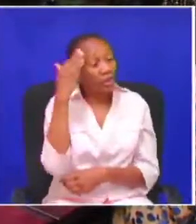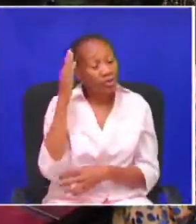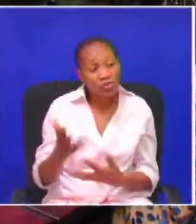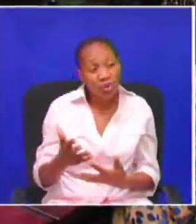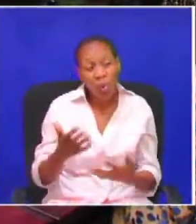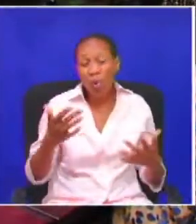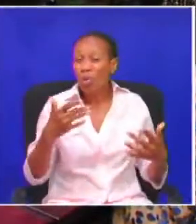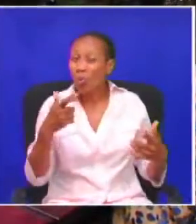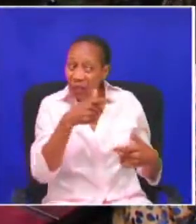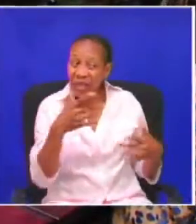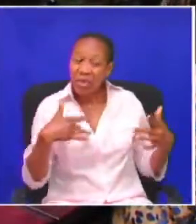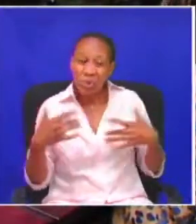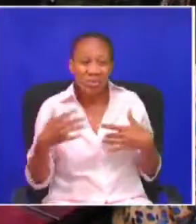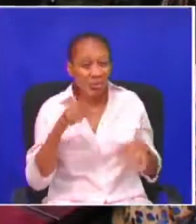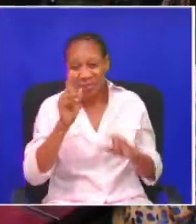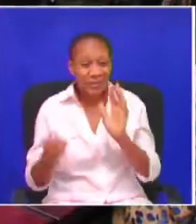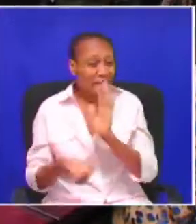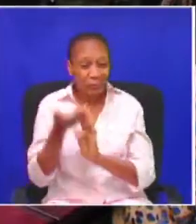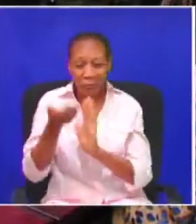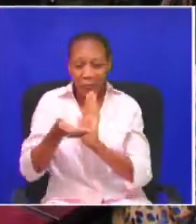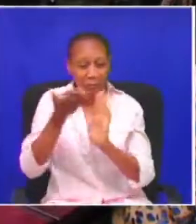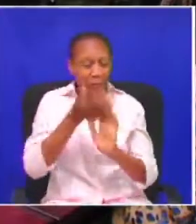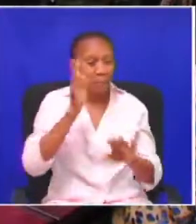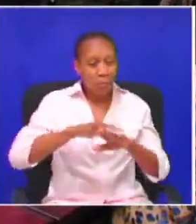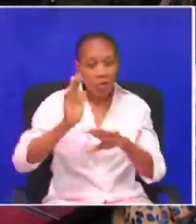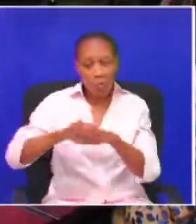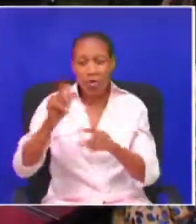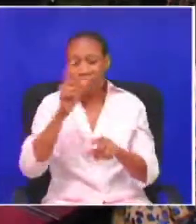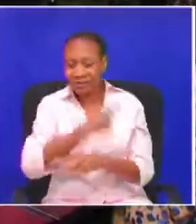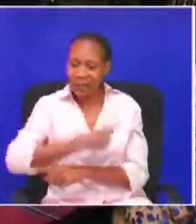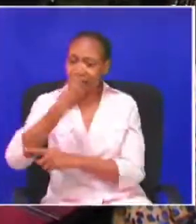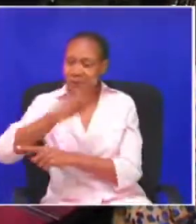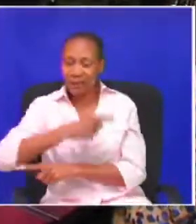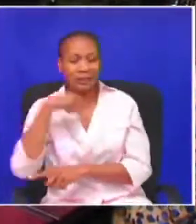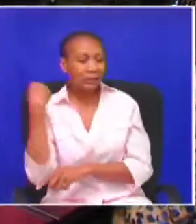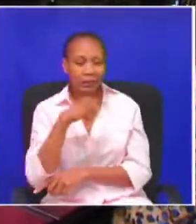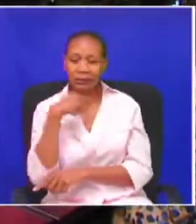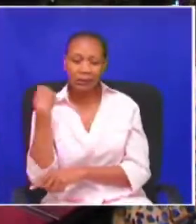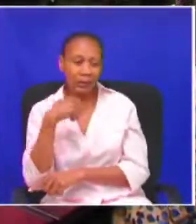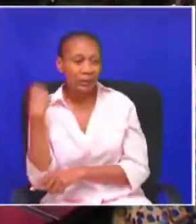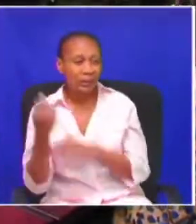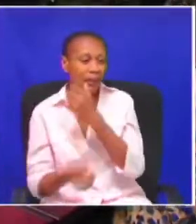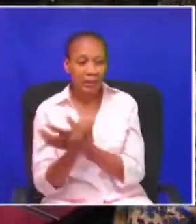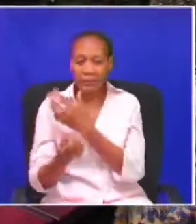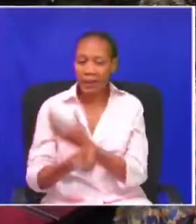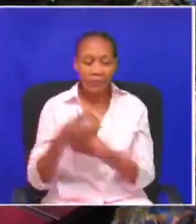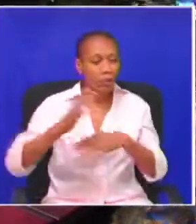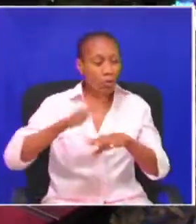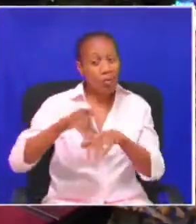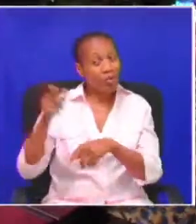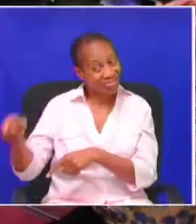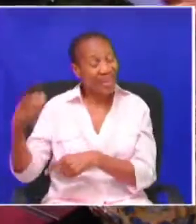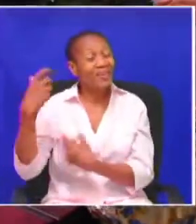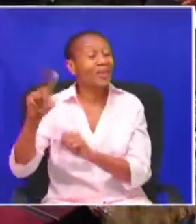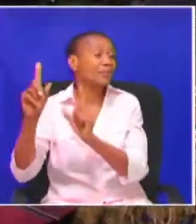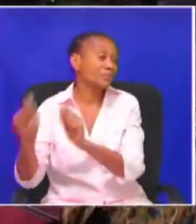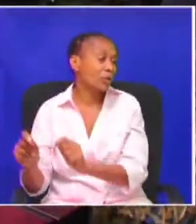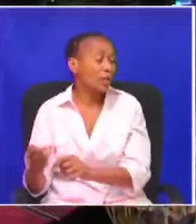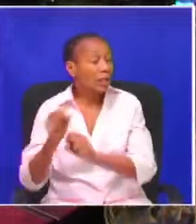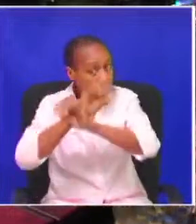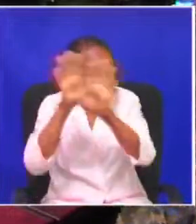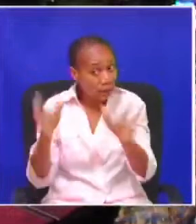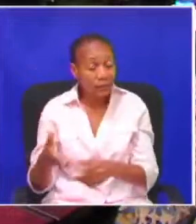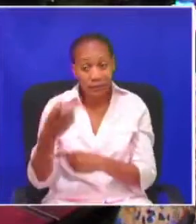concerned with the escalation of incidences of daily killings and mass murders in Cape Town, and the clear indication that the